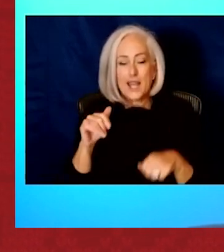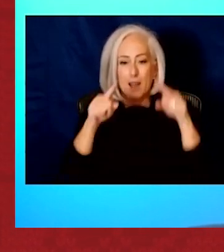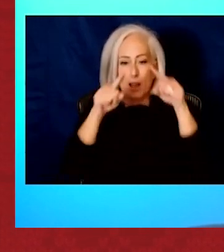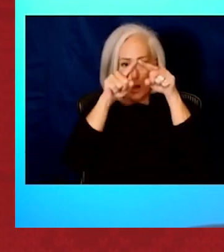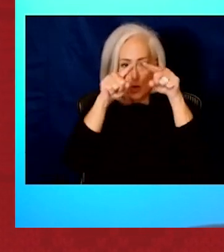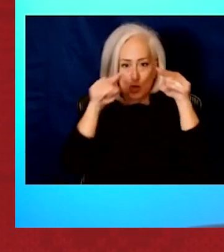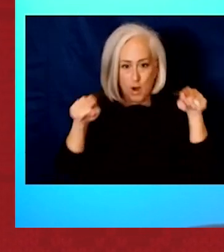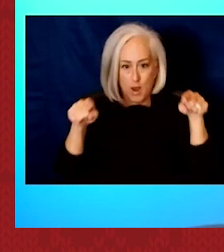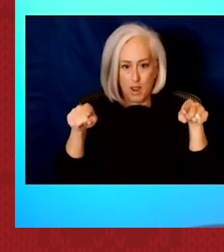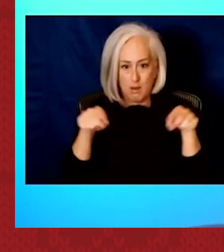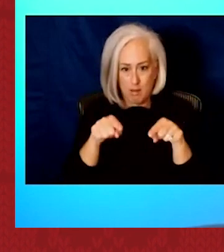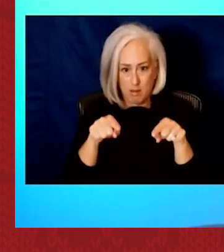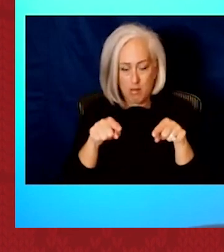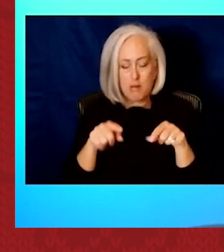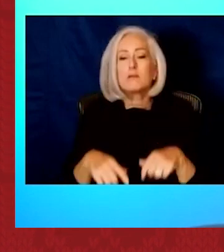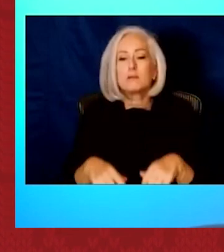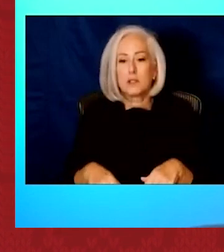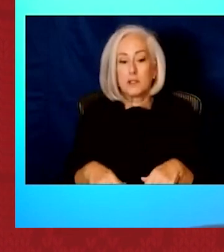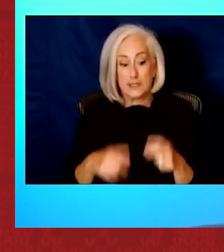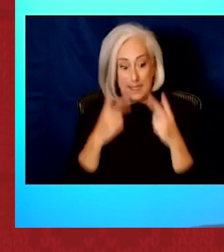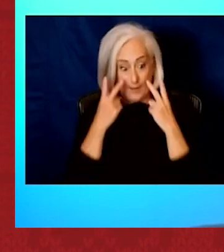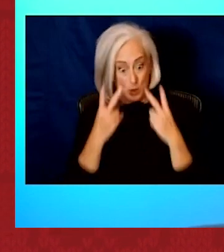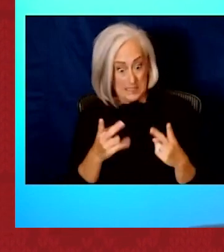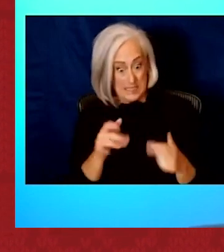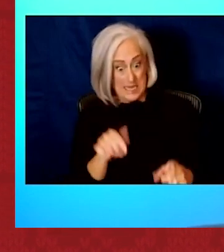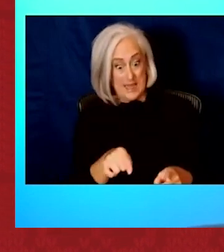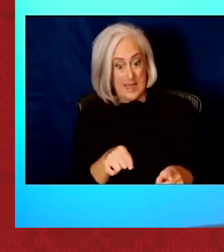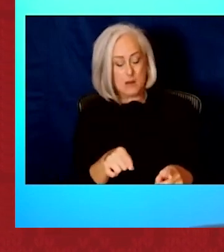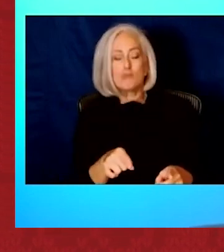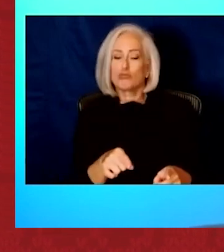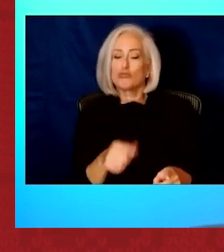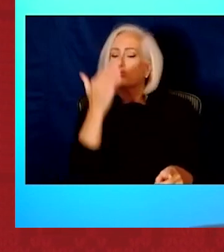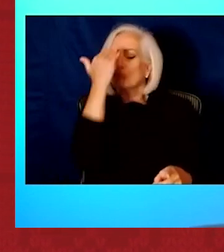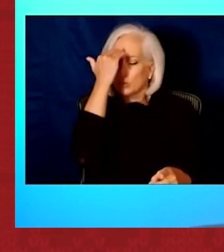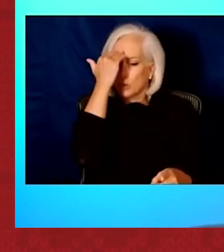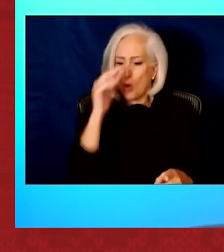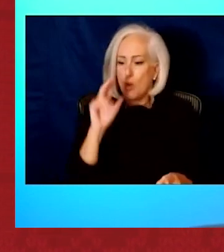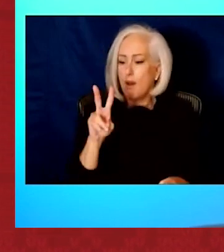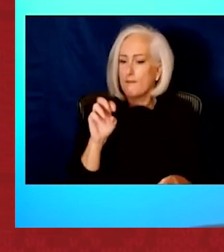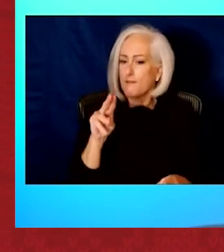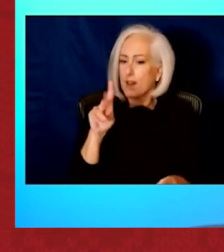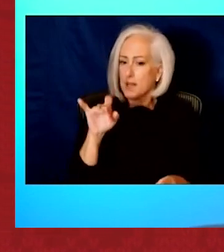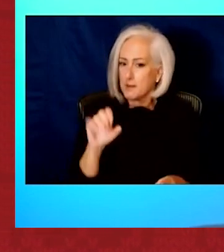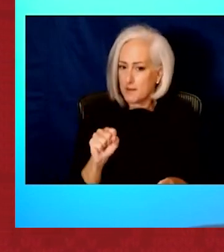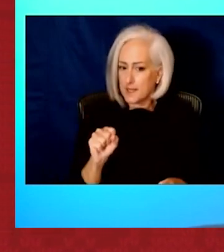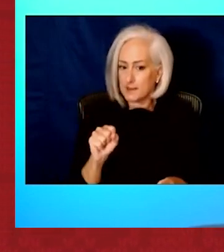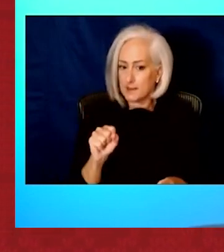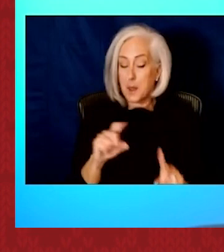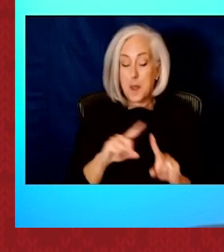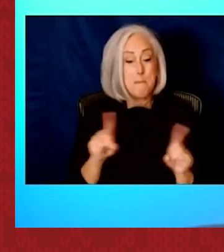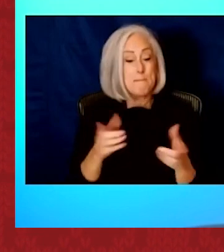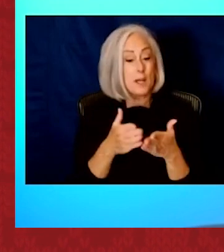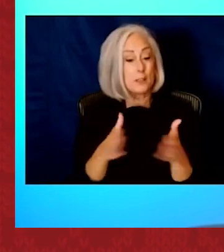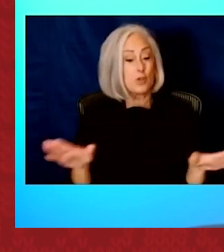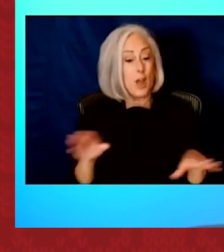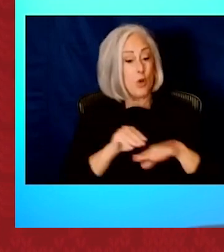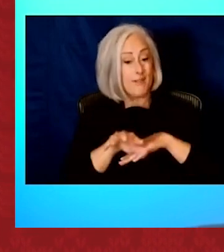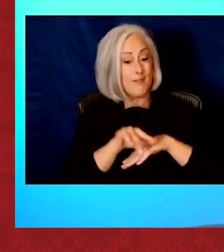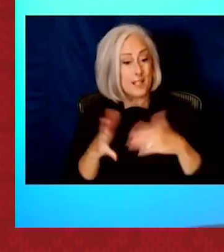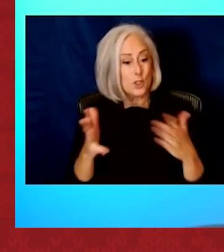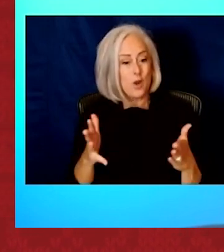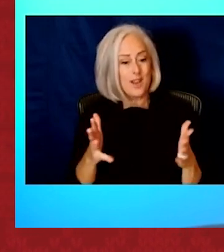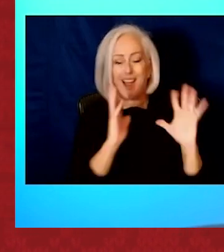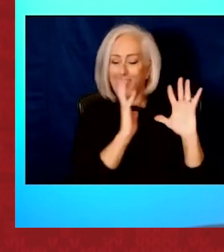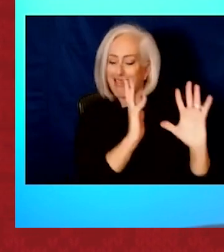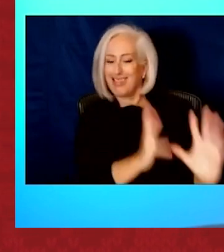the fangs, you know you're dealing with a venomous snake. But in general, I think the good advice is just leave all snakes alone. Most